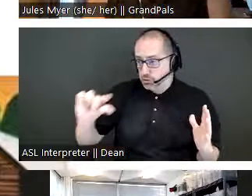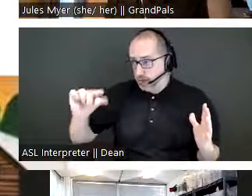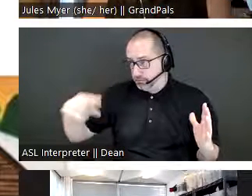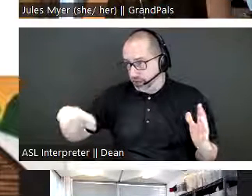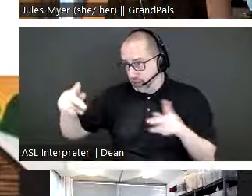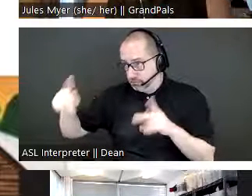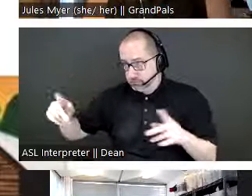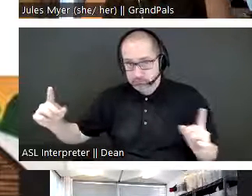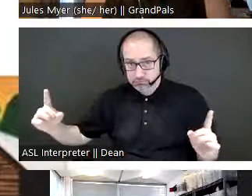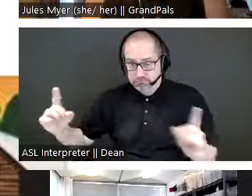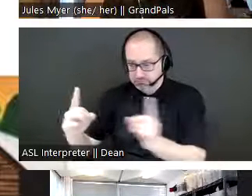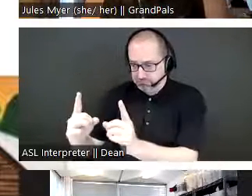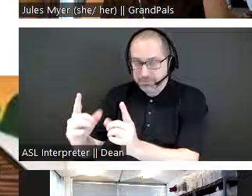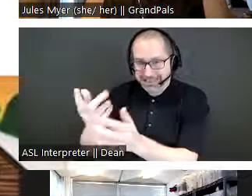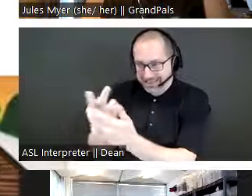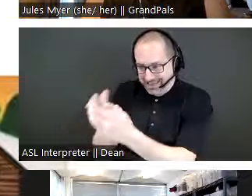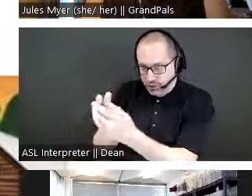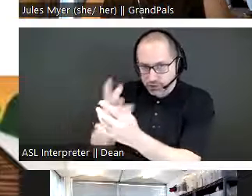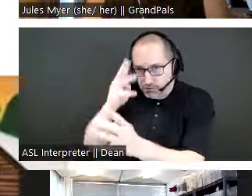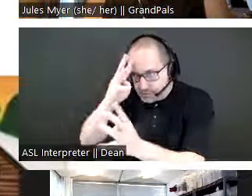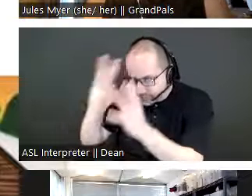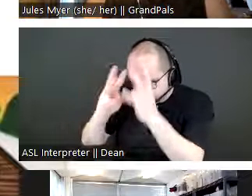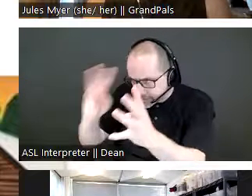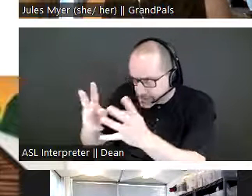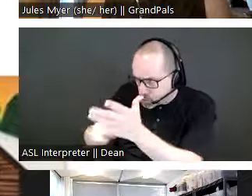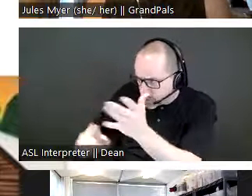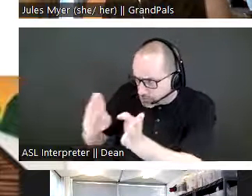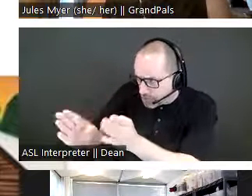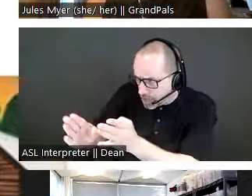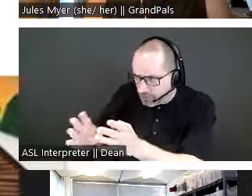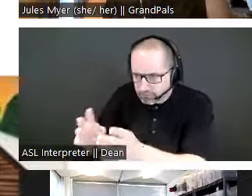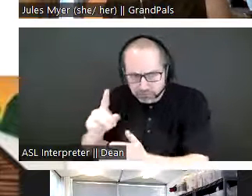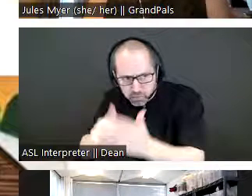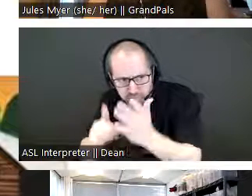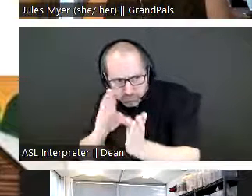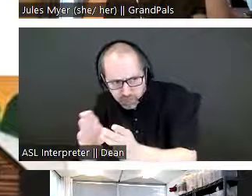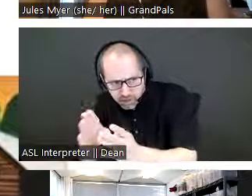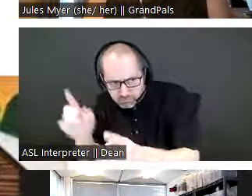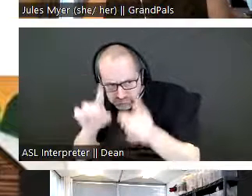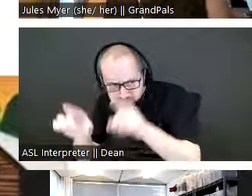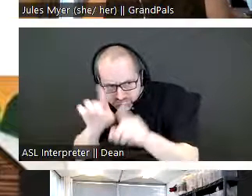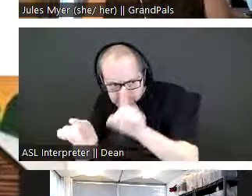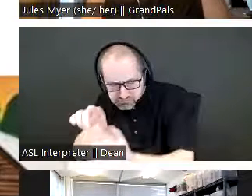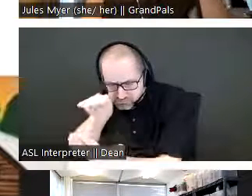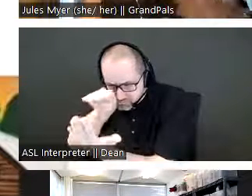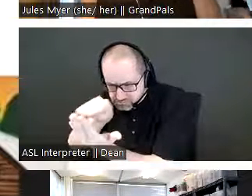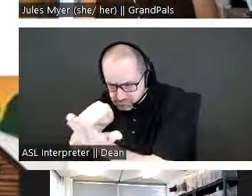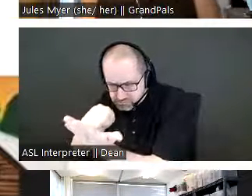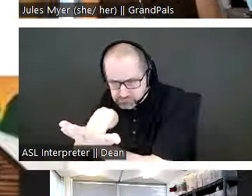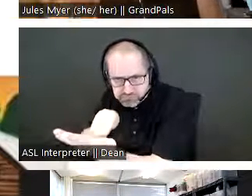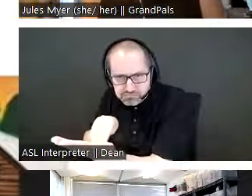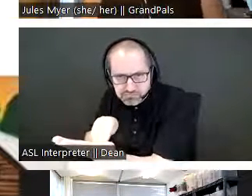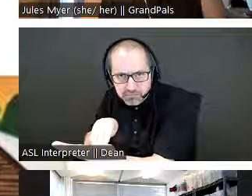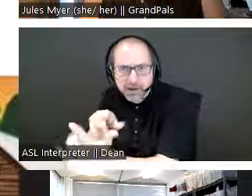co-creation session. And that session is crucial for laying the groundwork of how the program is actually going to be implemented between the